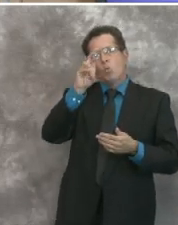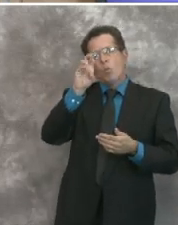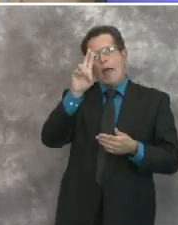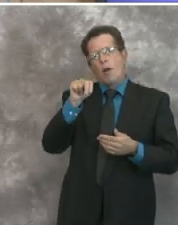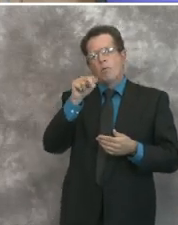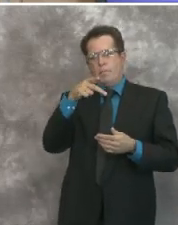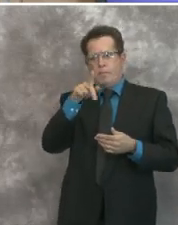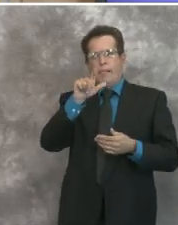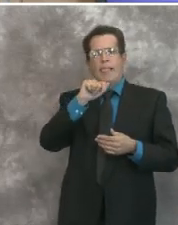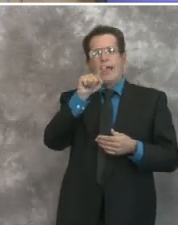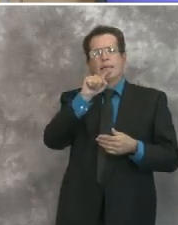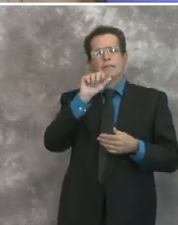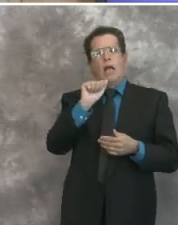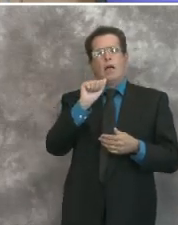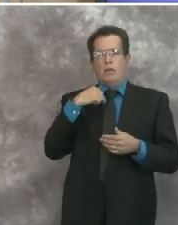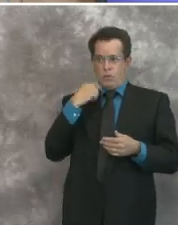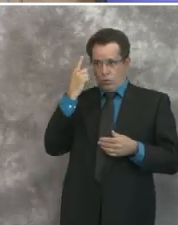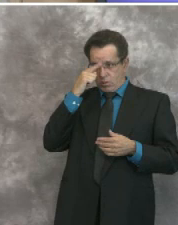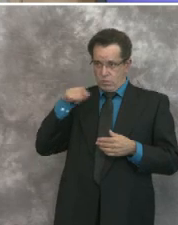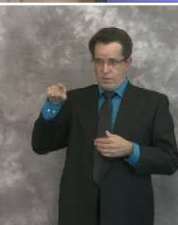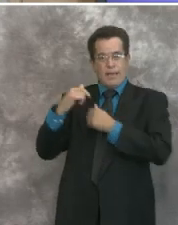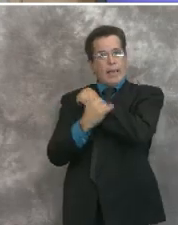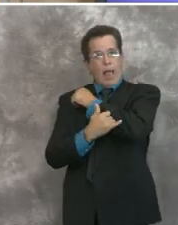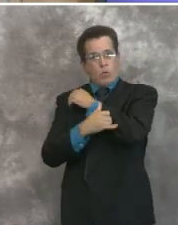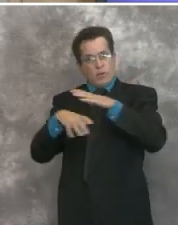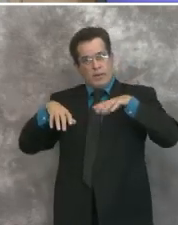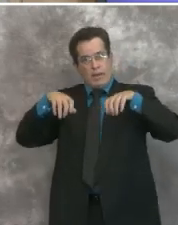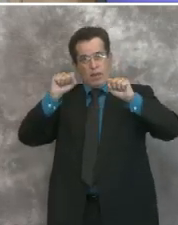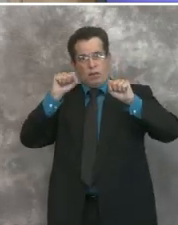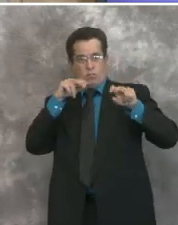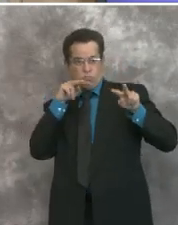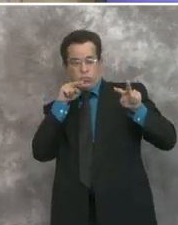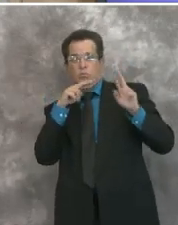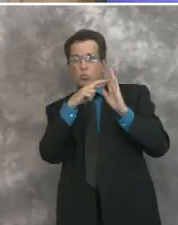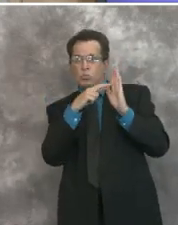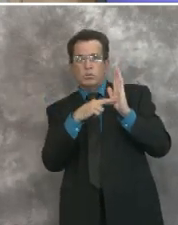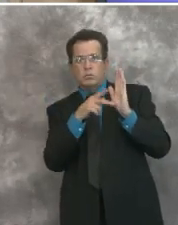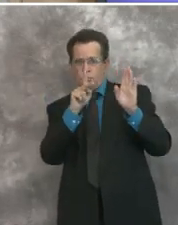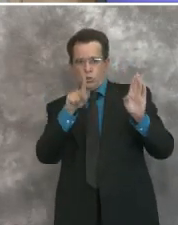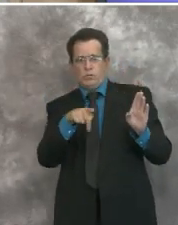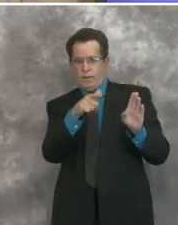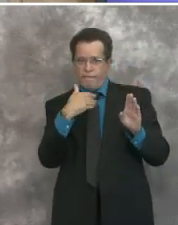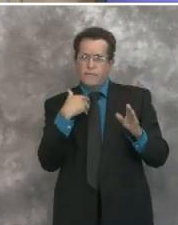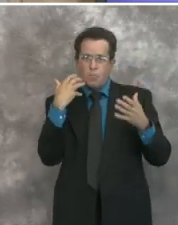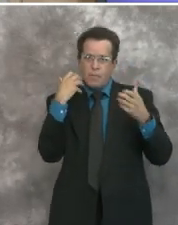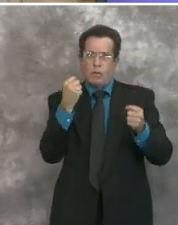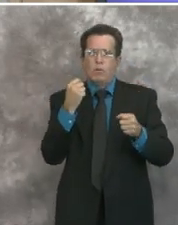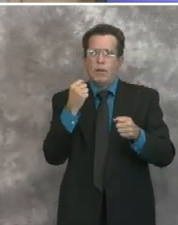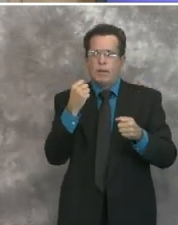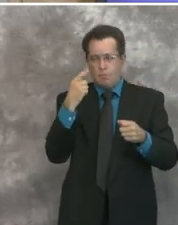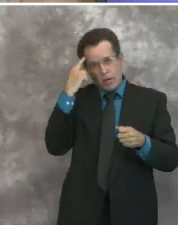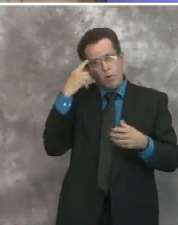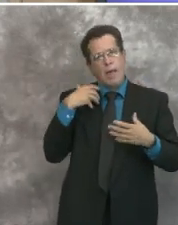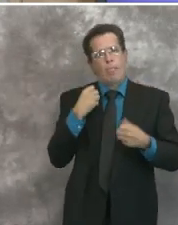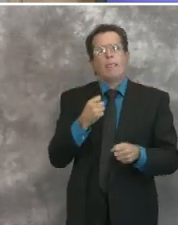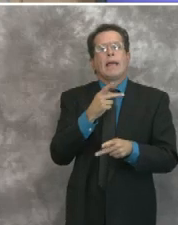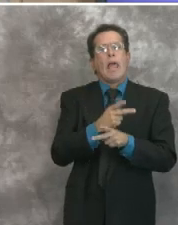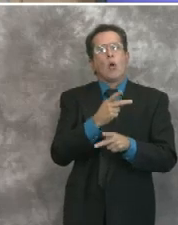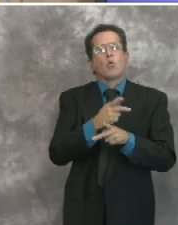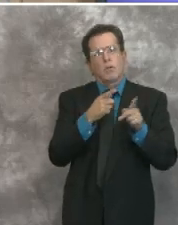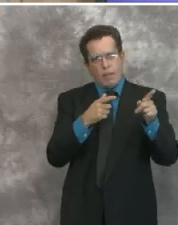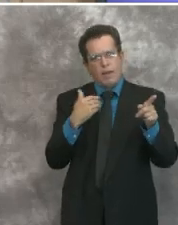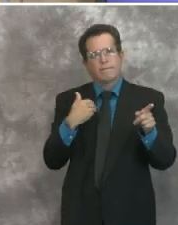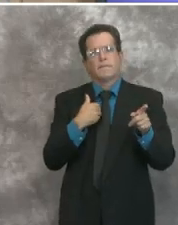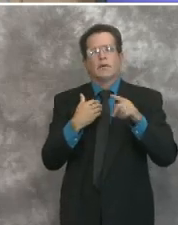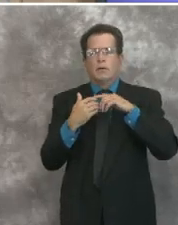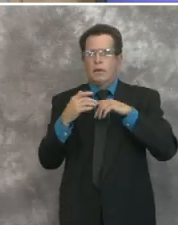the county taking any new measures to make sure that people staying at the isolation centers are getting the mental health care they need, and to make sure that the county workers